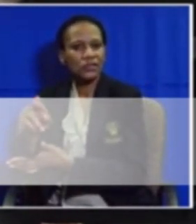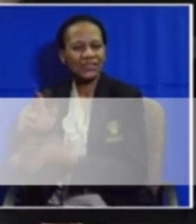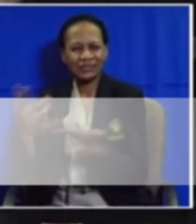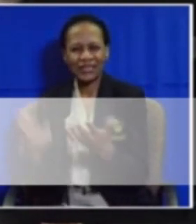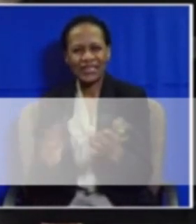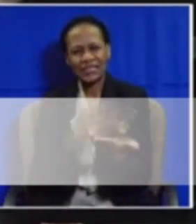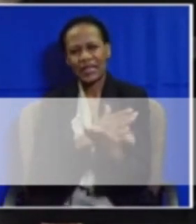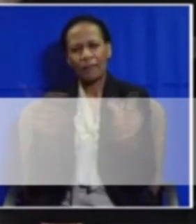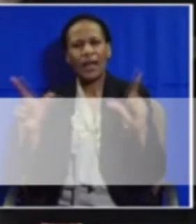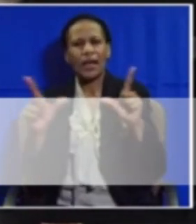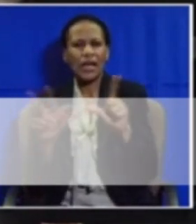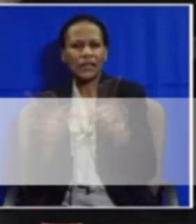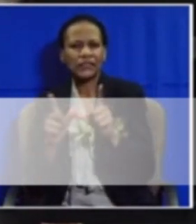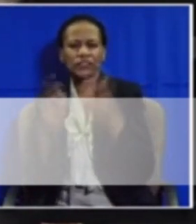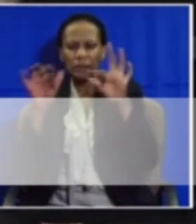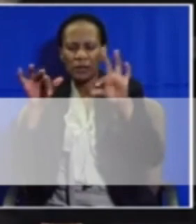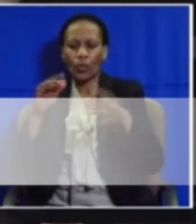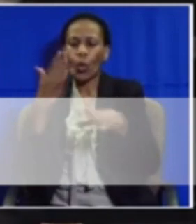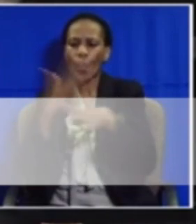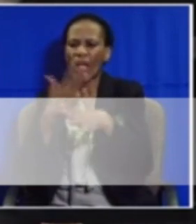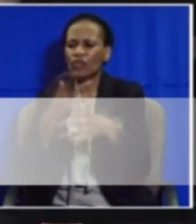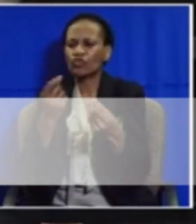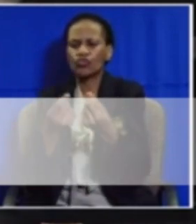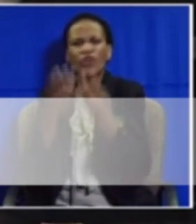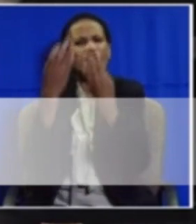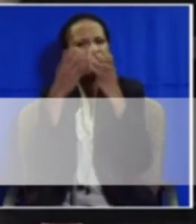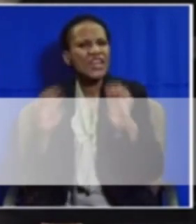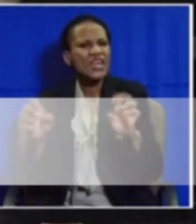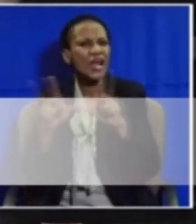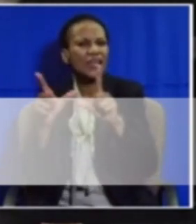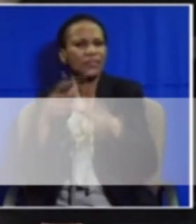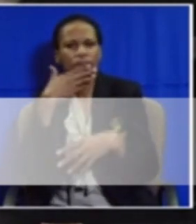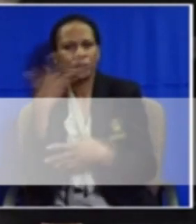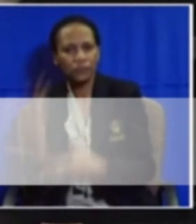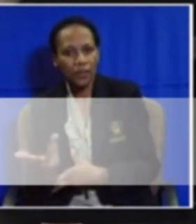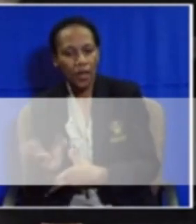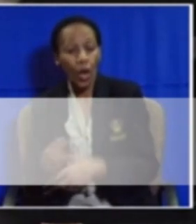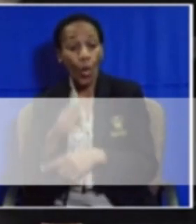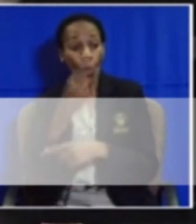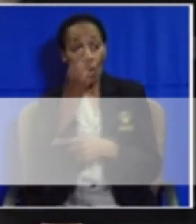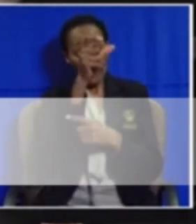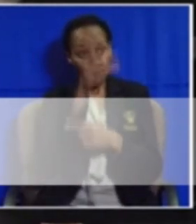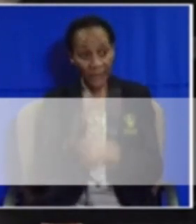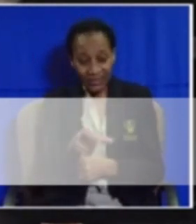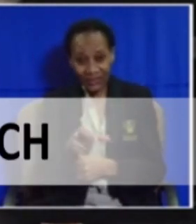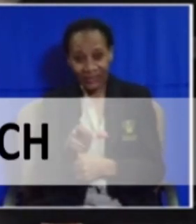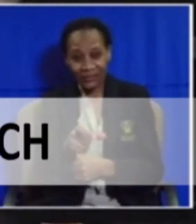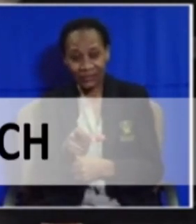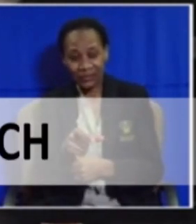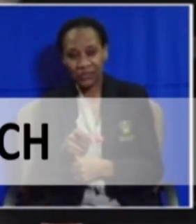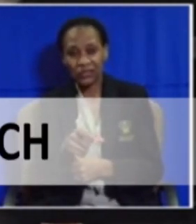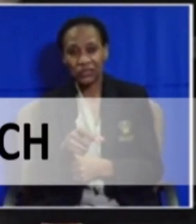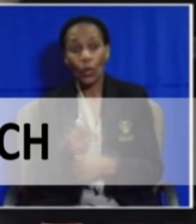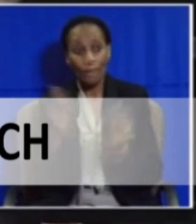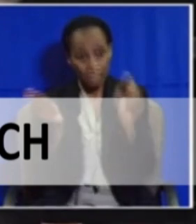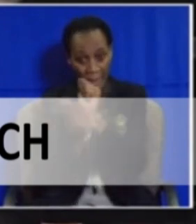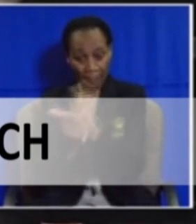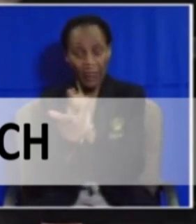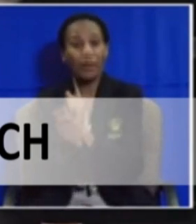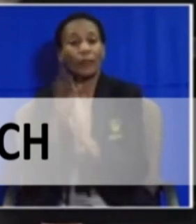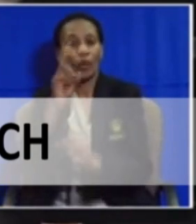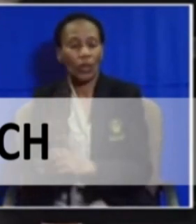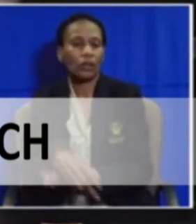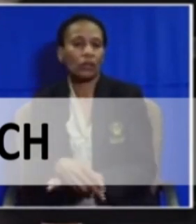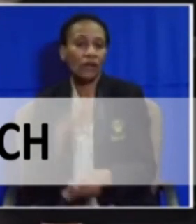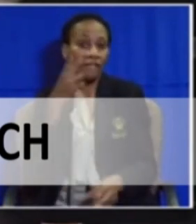3 operators, liquidated 1 operator, and referred 18 cases for criminal prosecution.